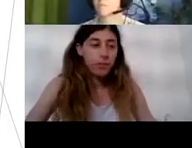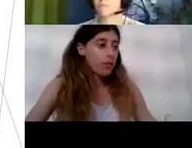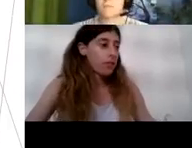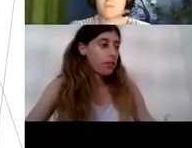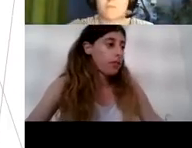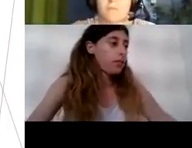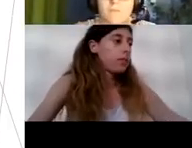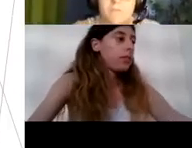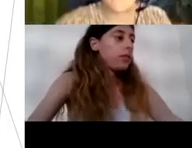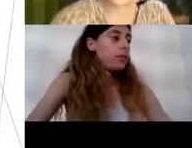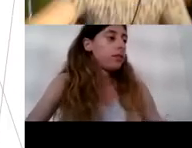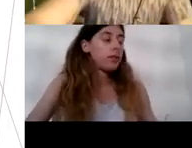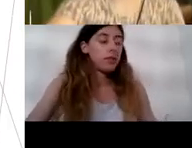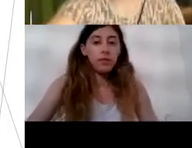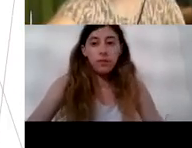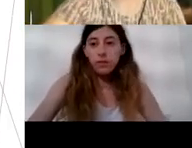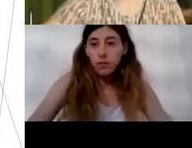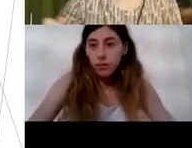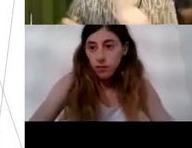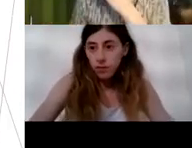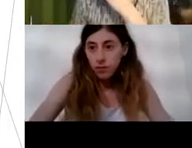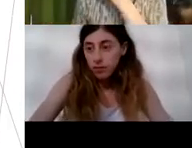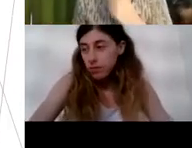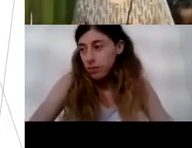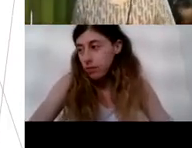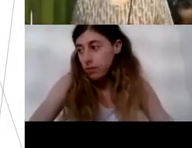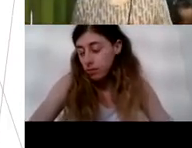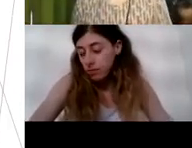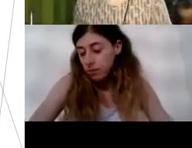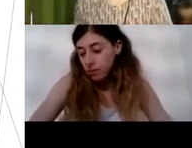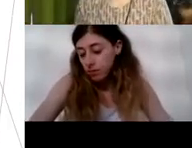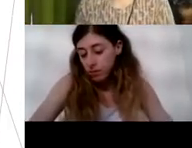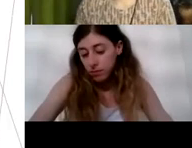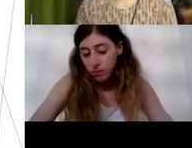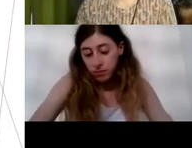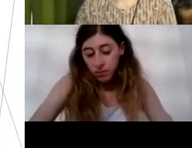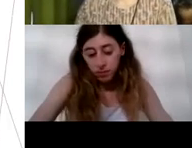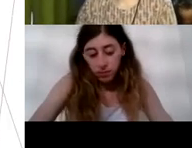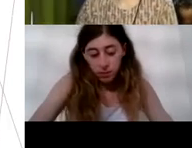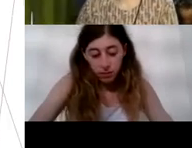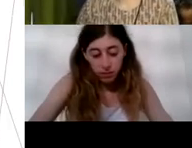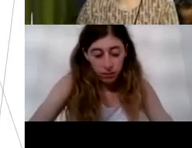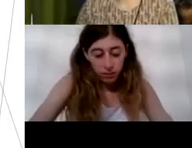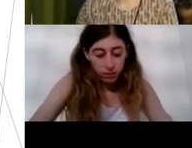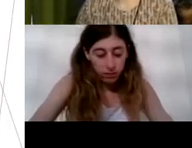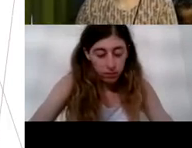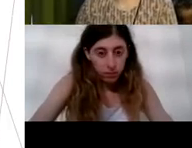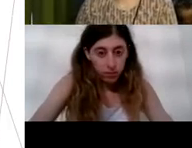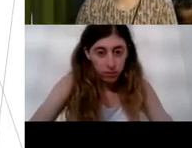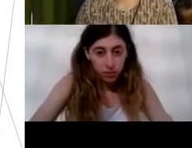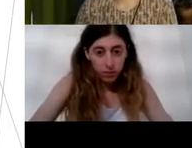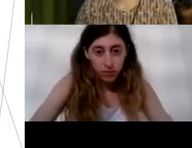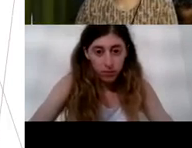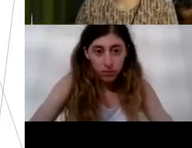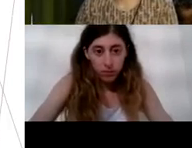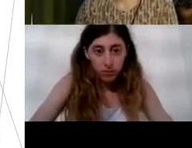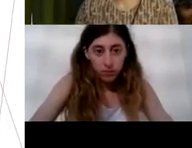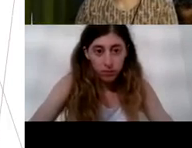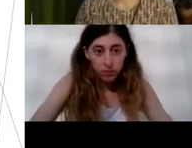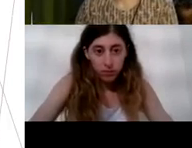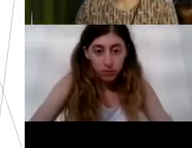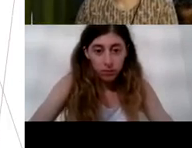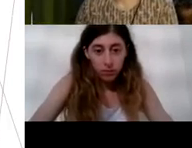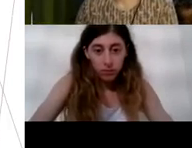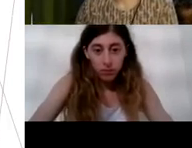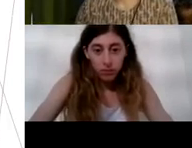and wasn't designed to suit us. And so one of the ways in which we're trying to move forward is by looking at